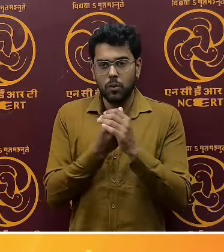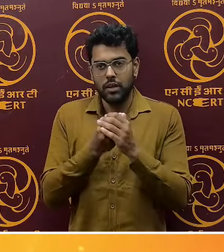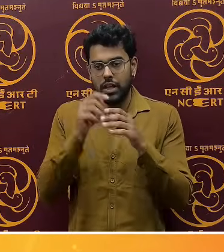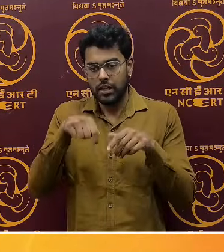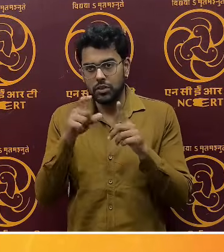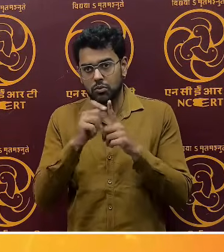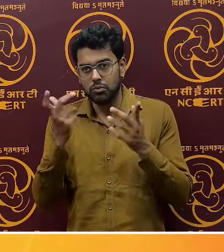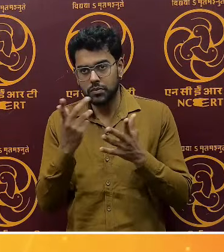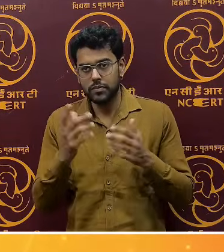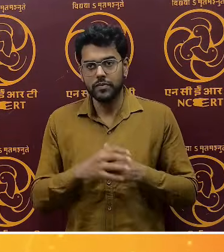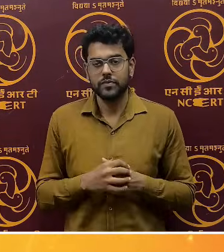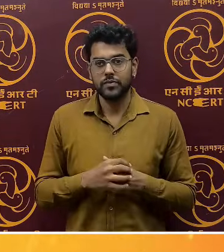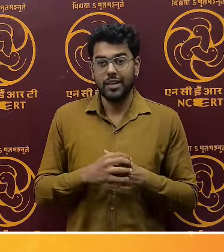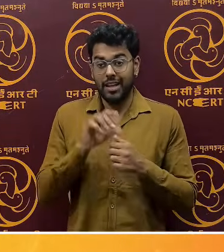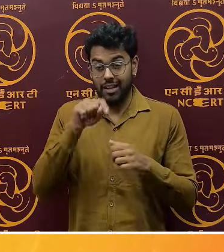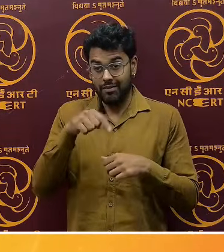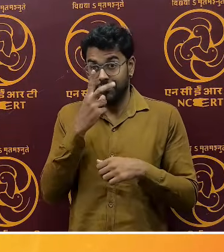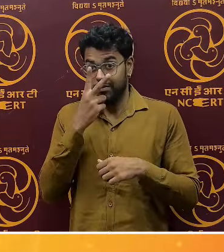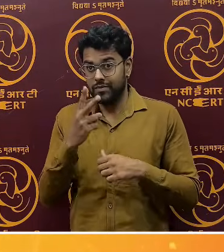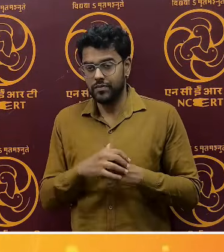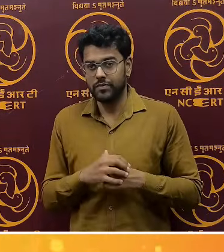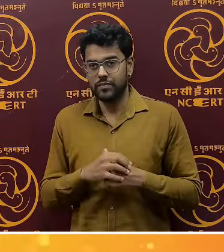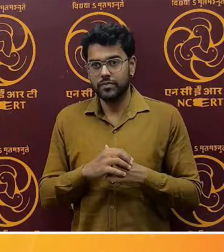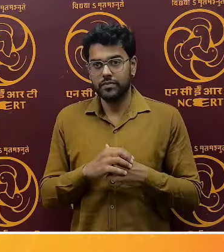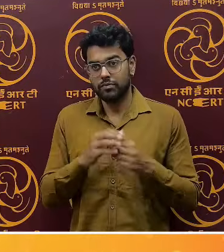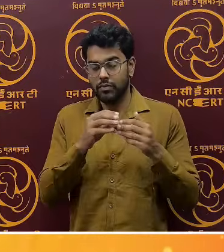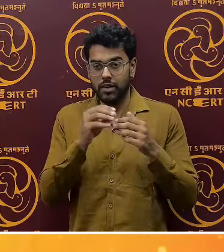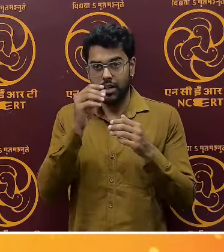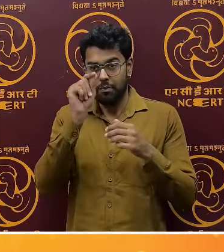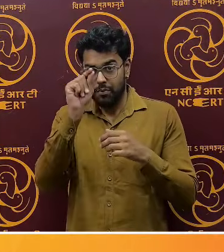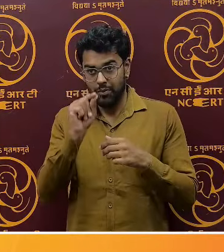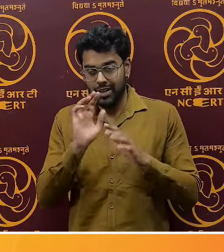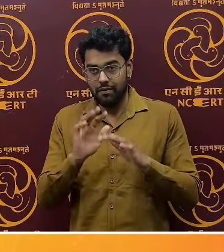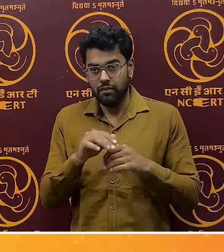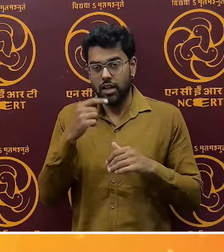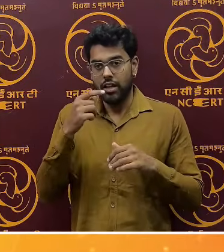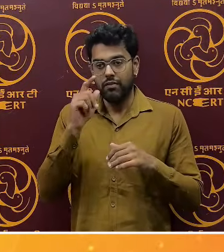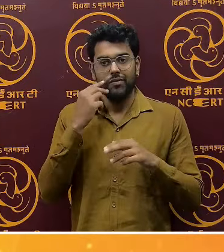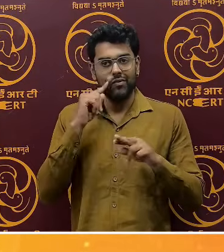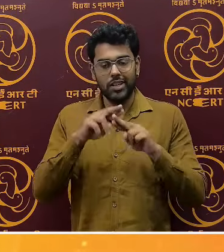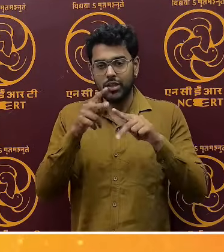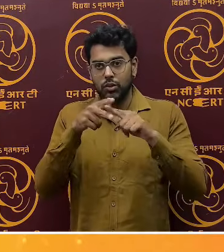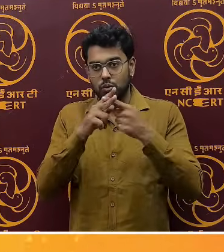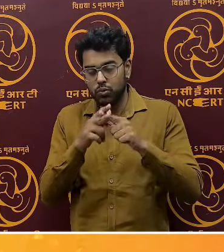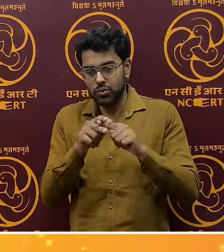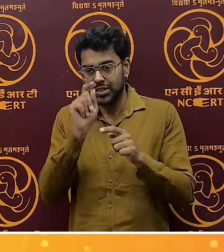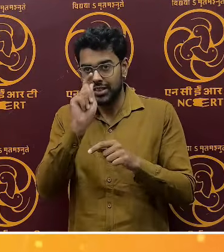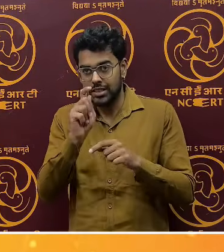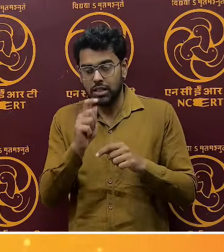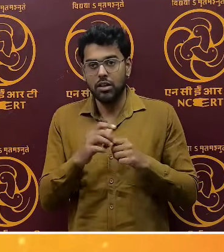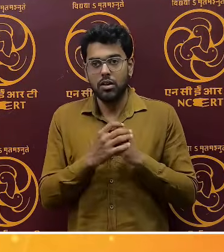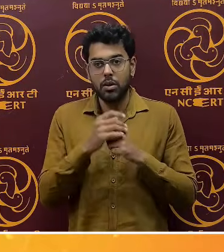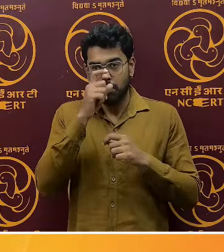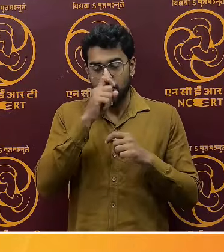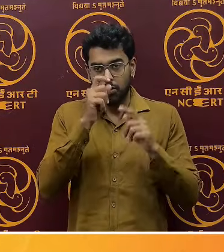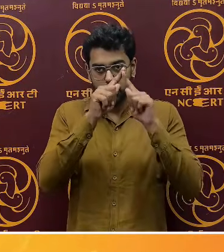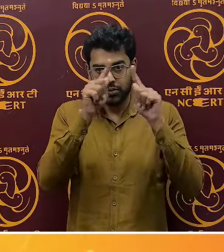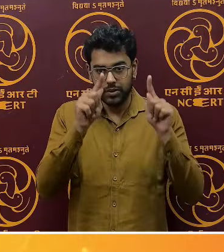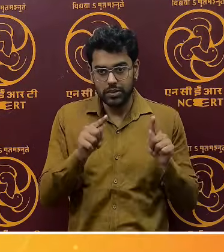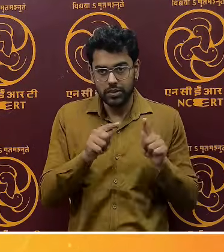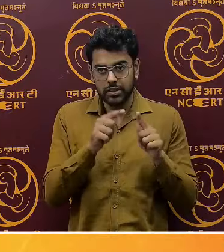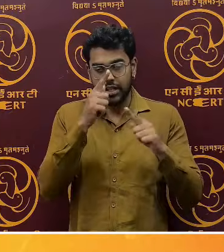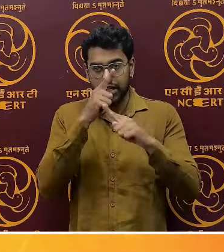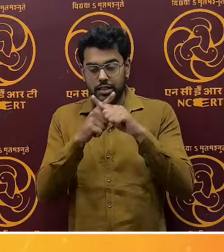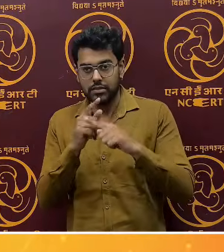to do. Now see, instruction is here written. Click on the tools to select a blue square with side x